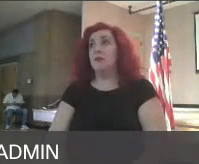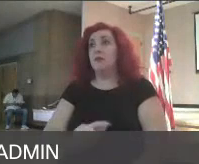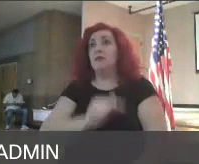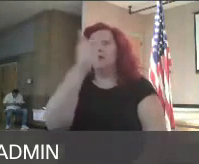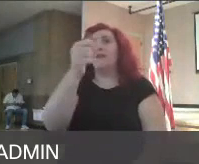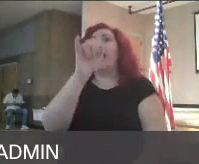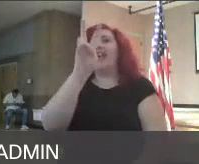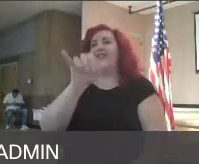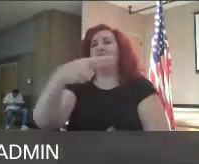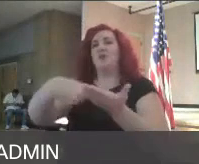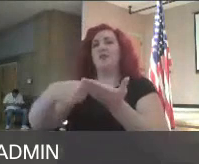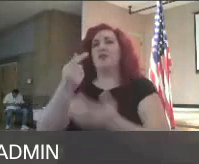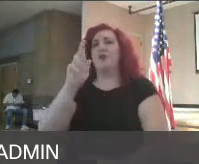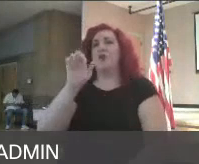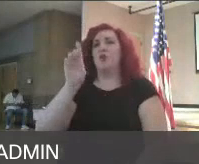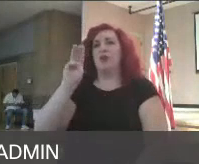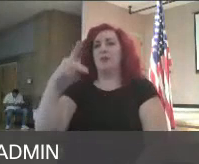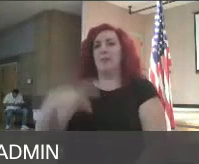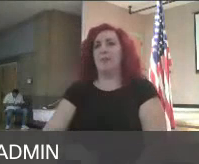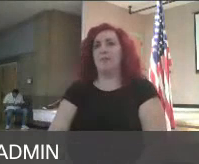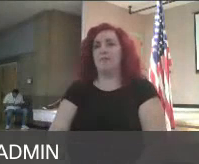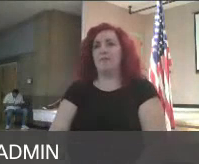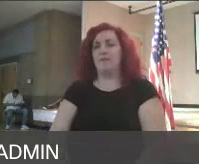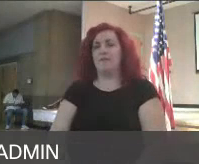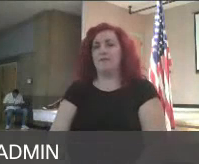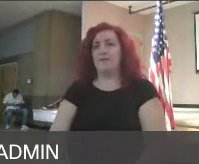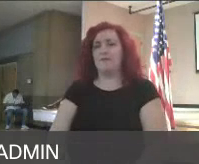And I'm going to turn it over to Ivy to talk about the grid map.